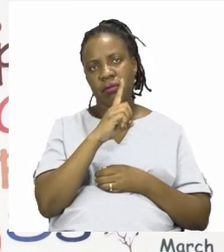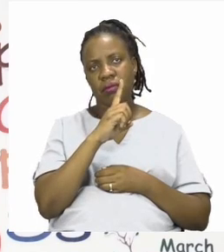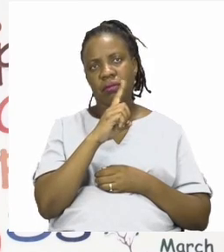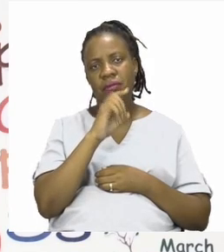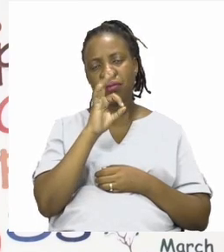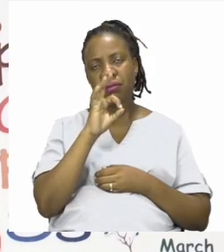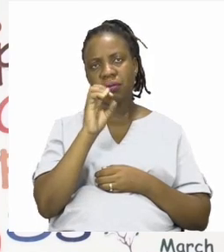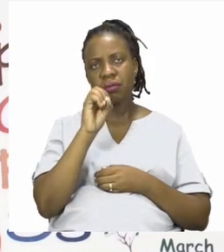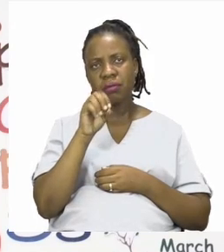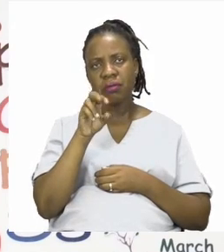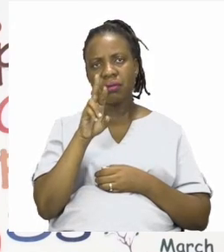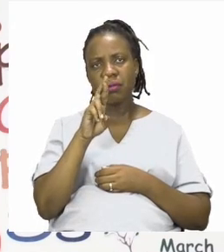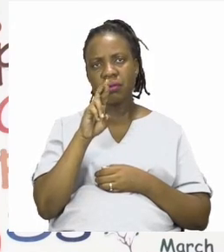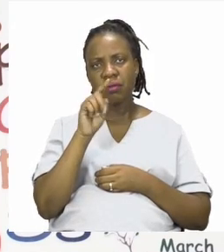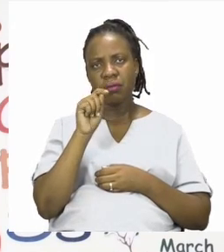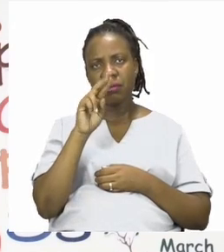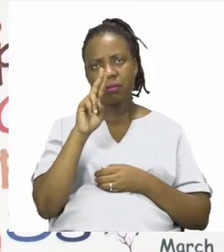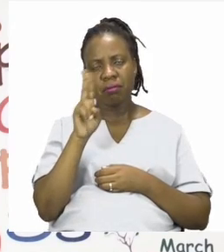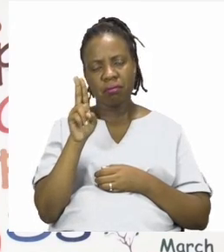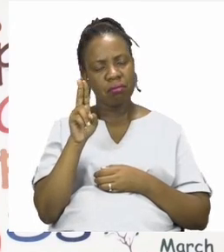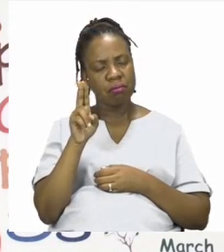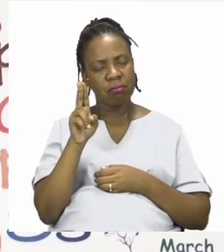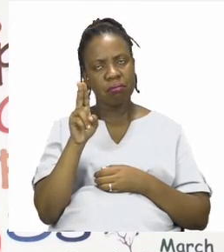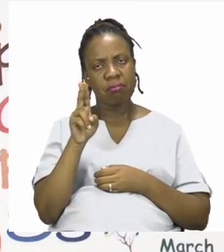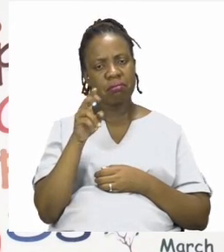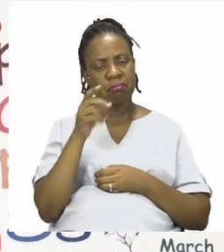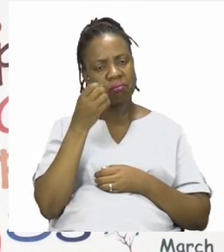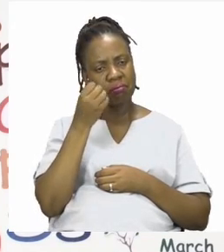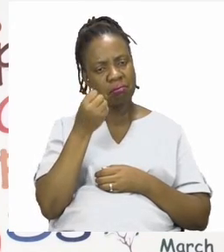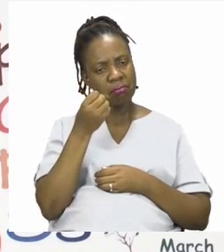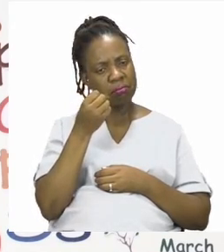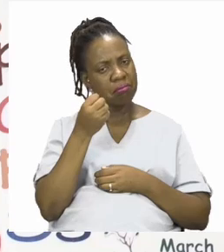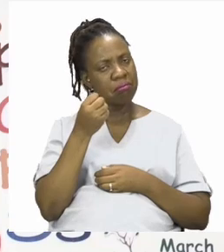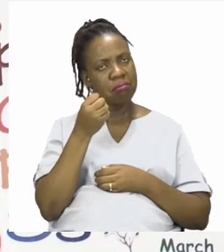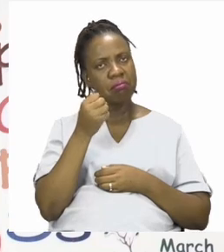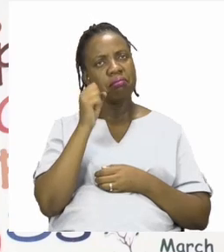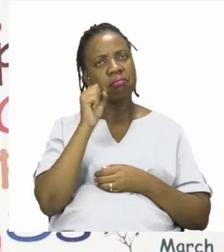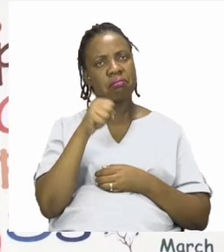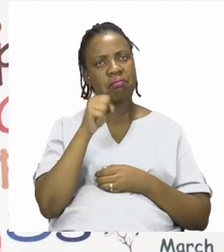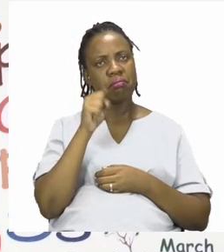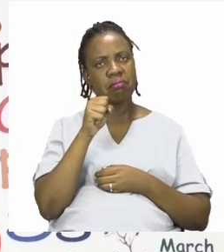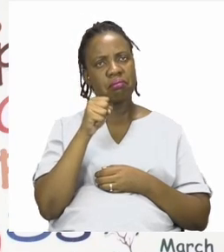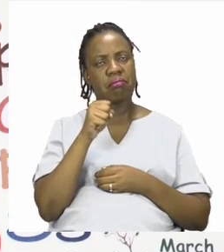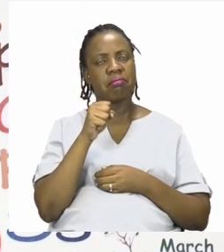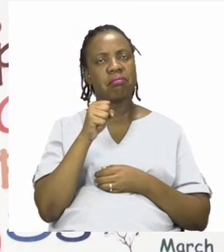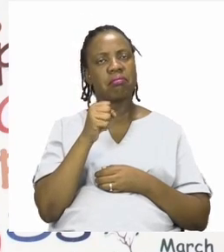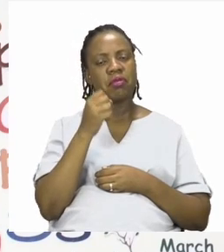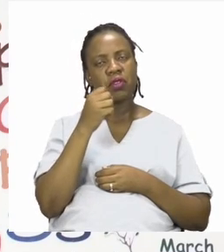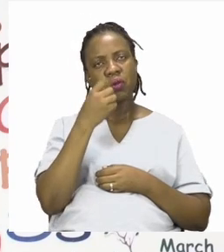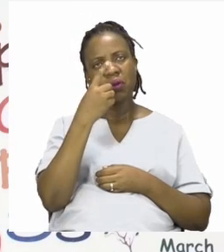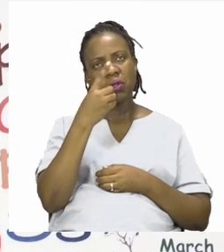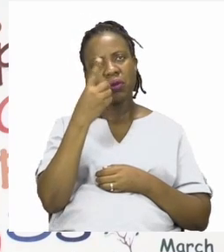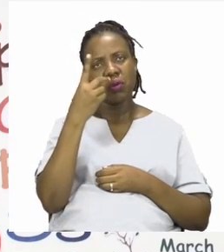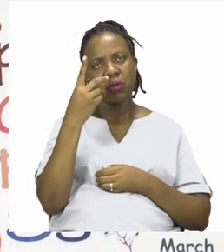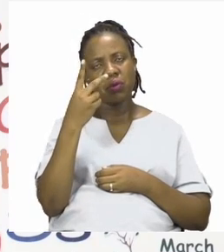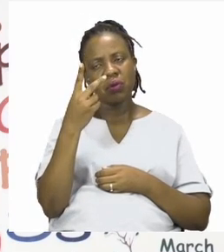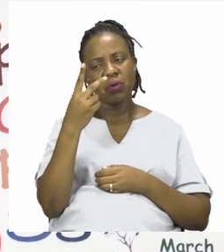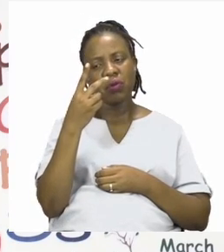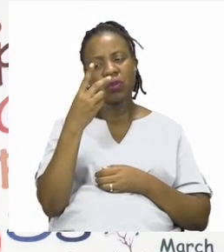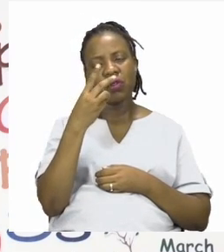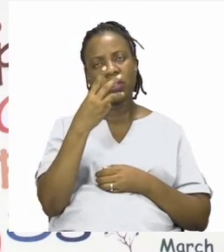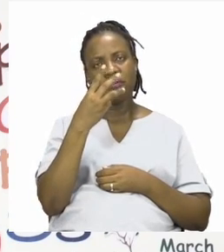1/4. Do we have 4 parts in the circle? Yes, we do. 1, 2, 3,